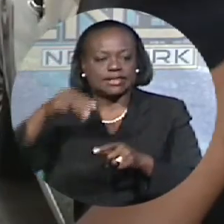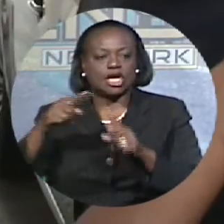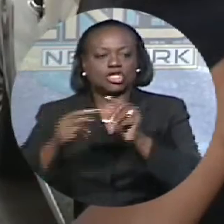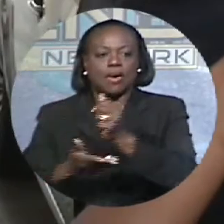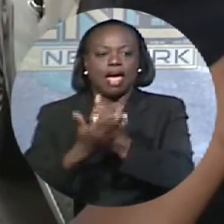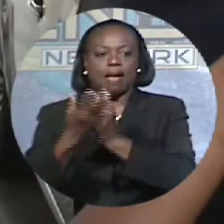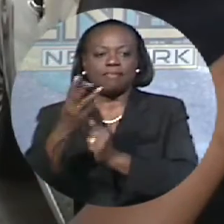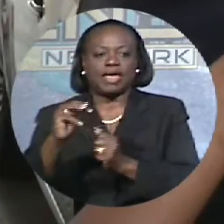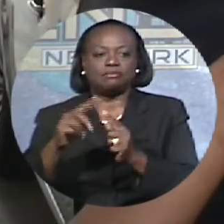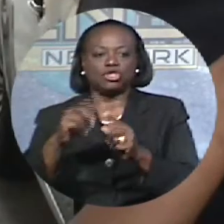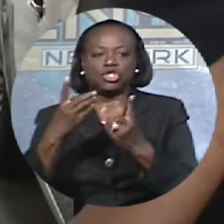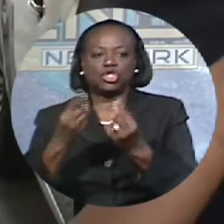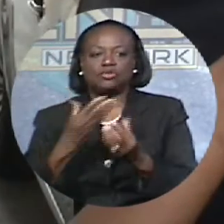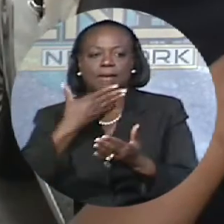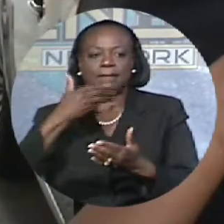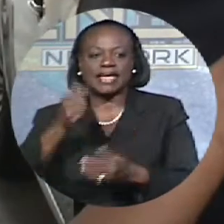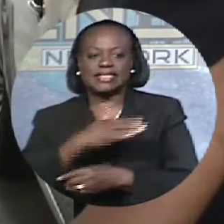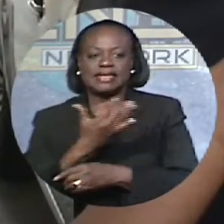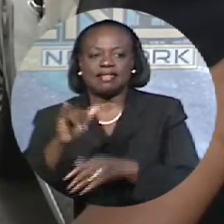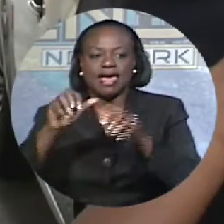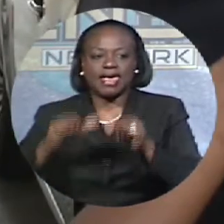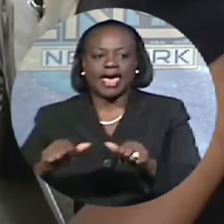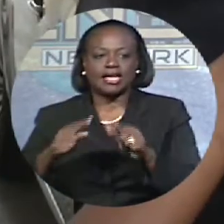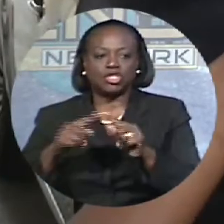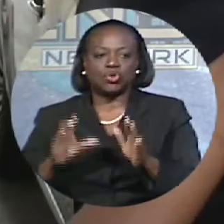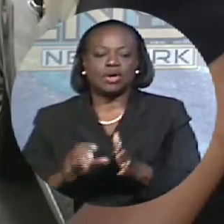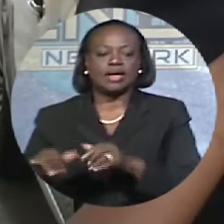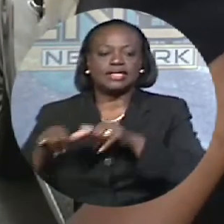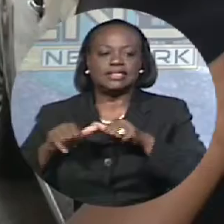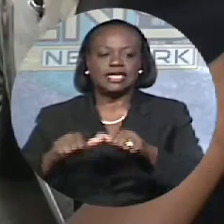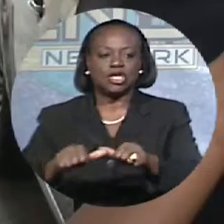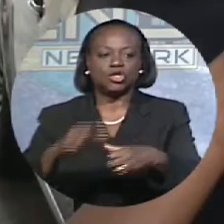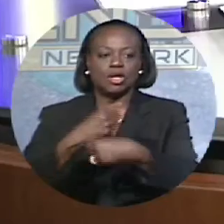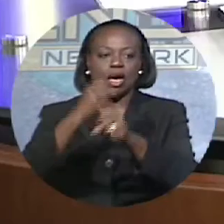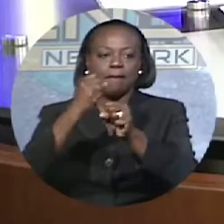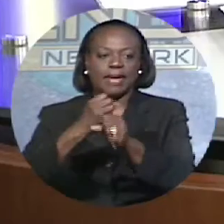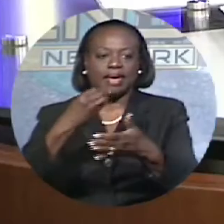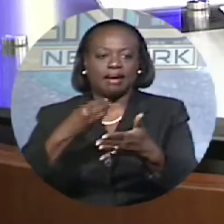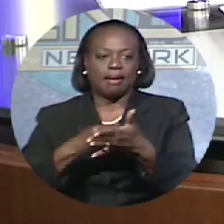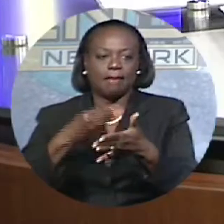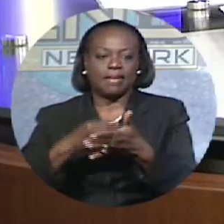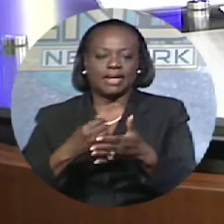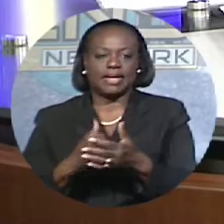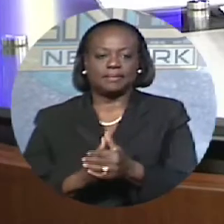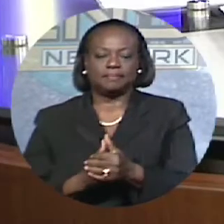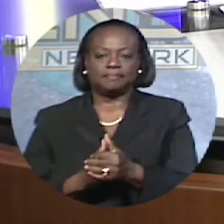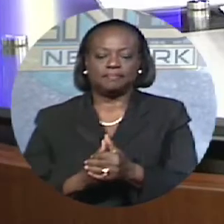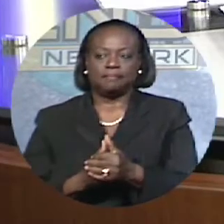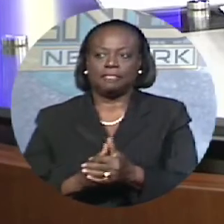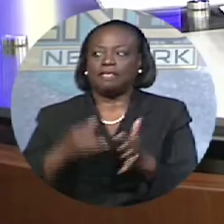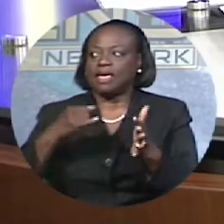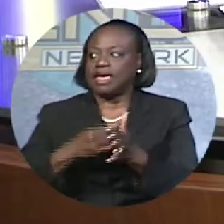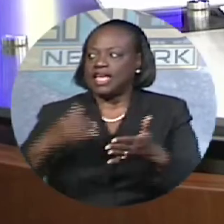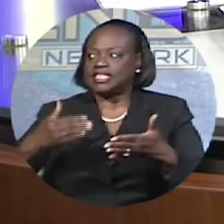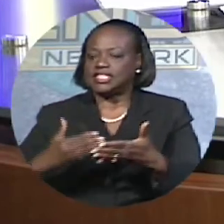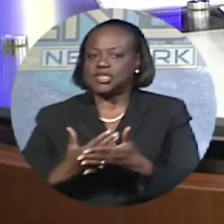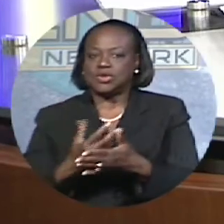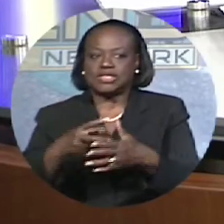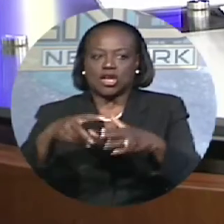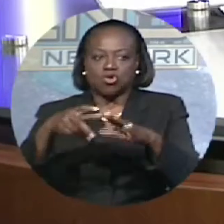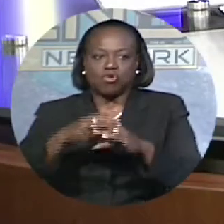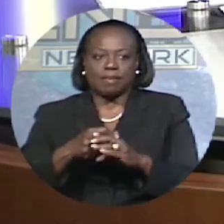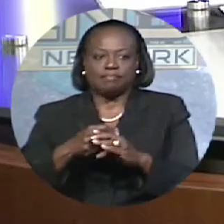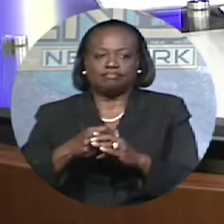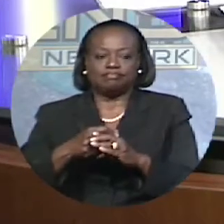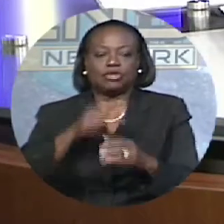to do the best they can to continue to make money. It's news that gripped global headlines